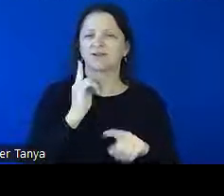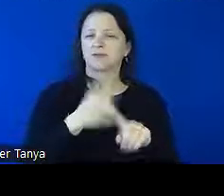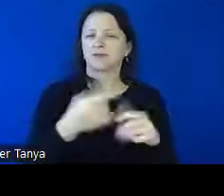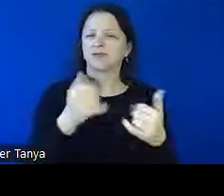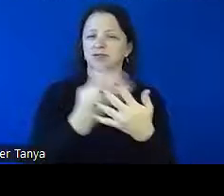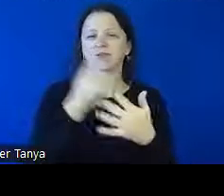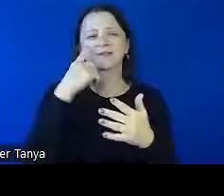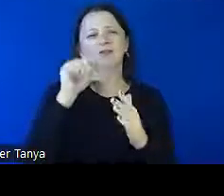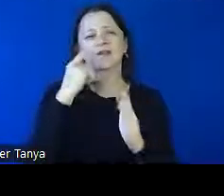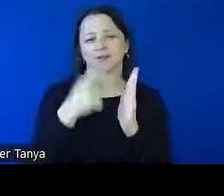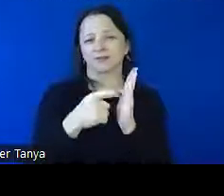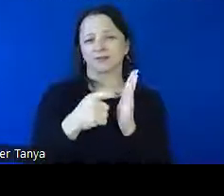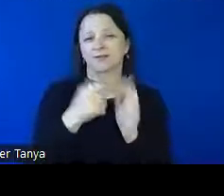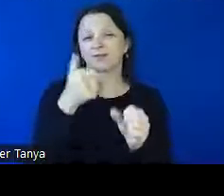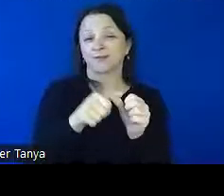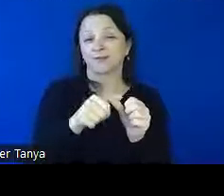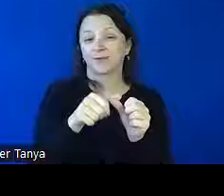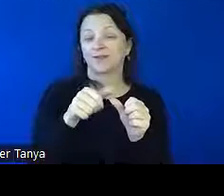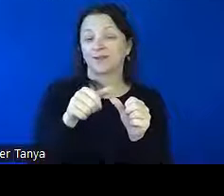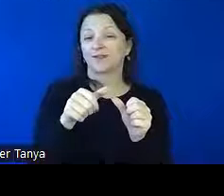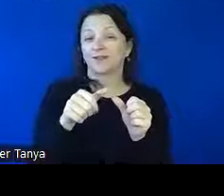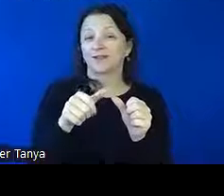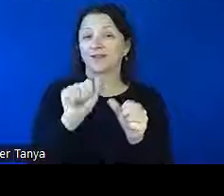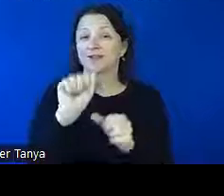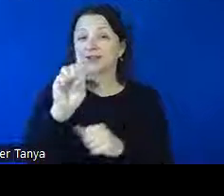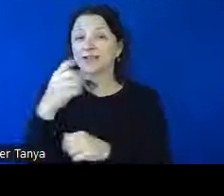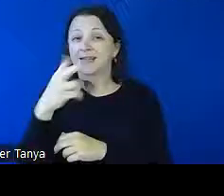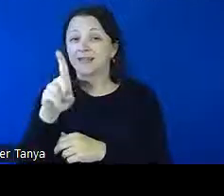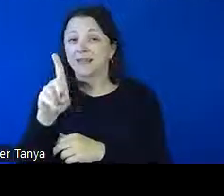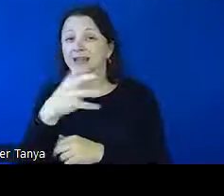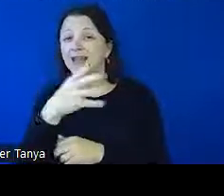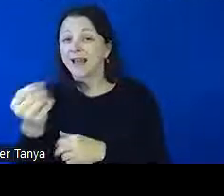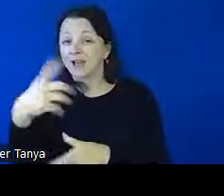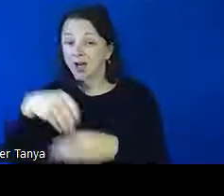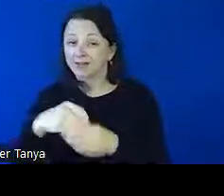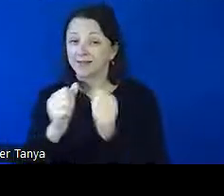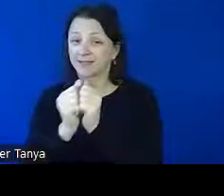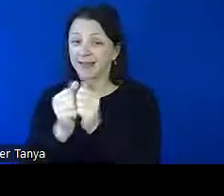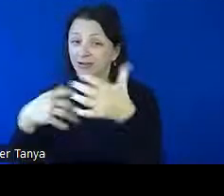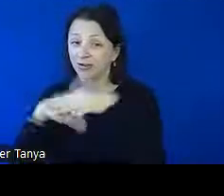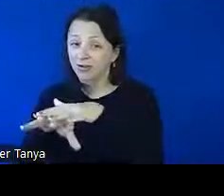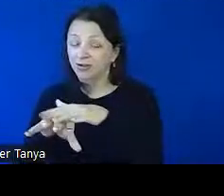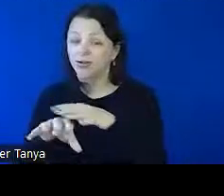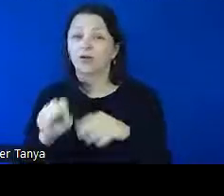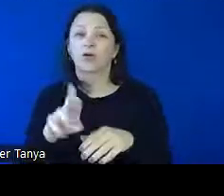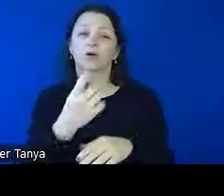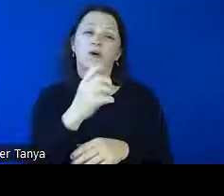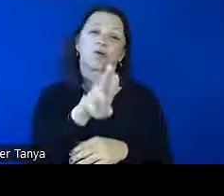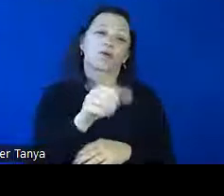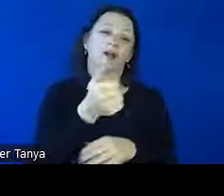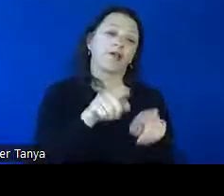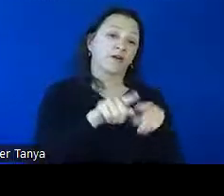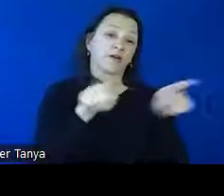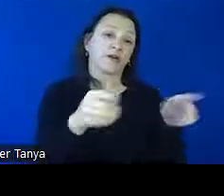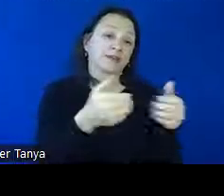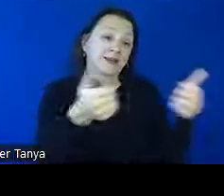other symptoms. Remember, we actually have this issue of, is it ADHD and autism together? Is it one or the other, or is it also